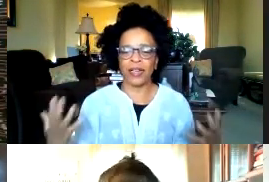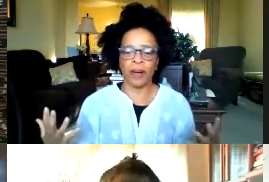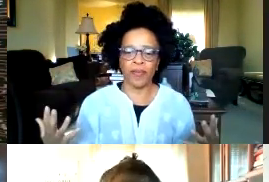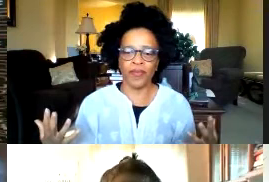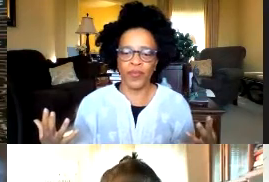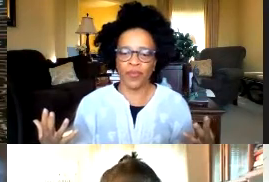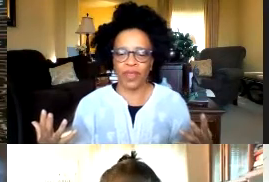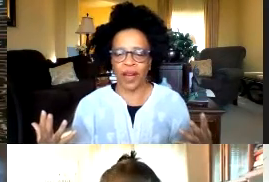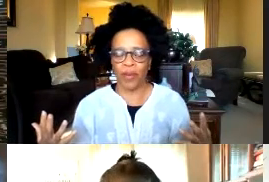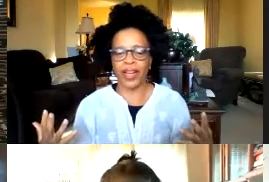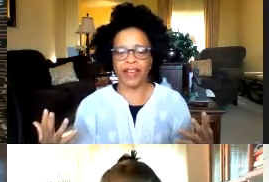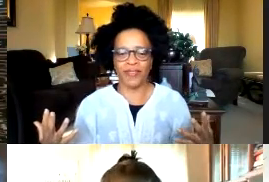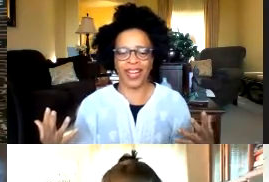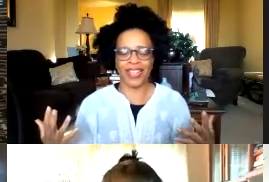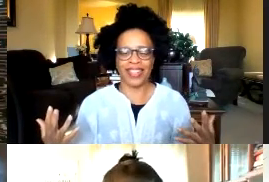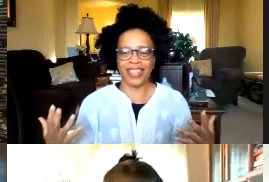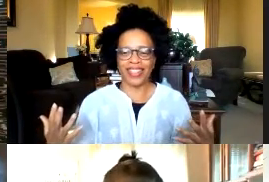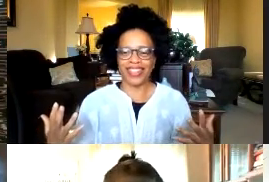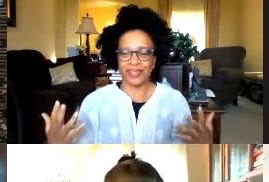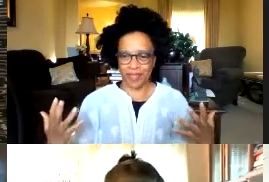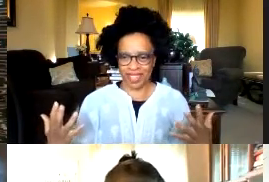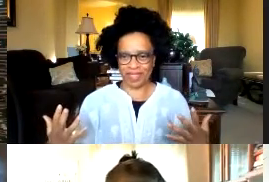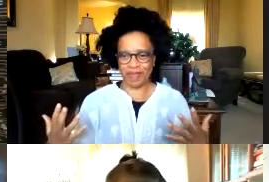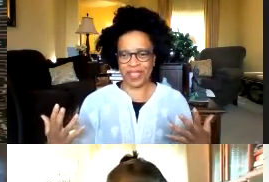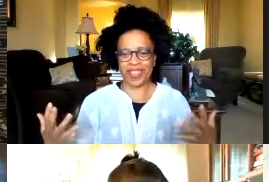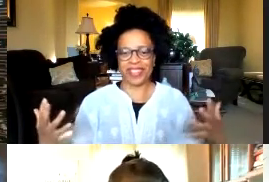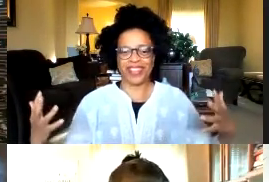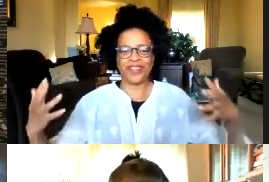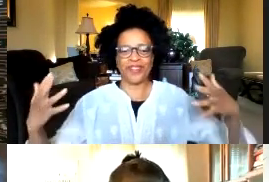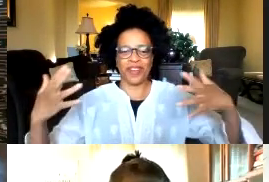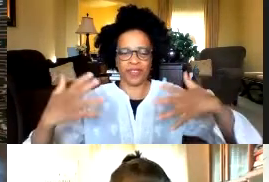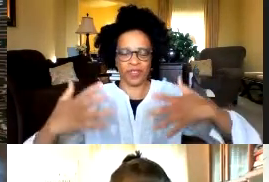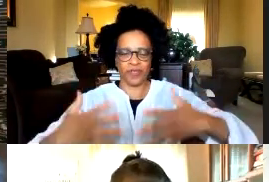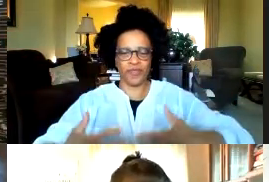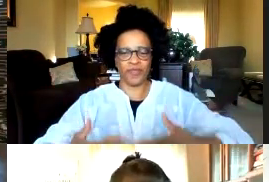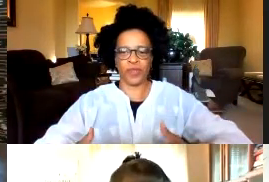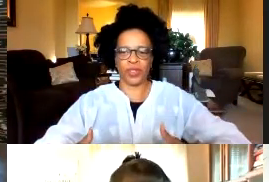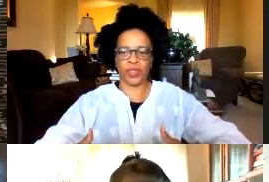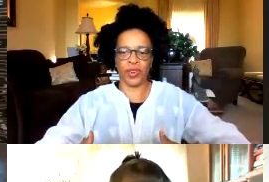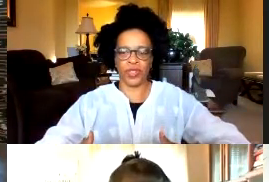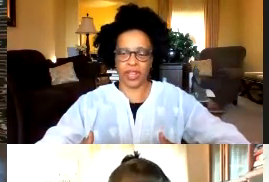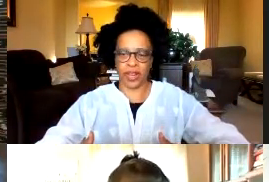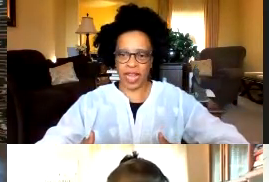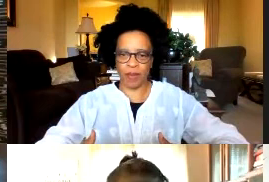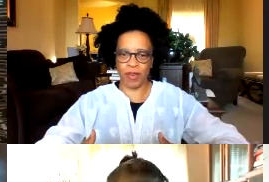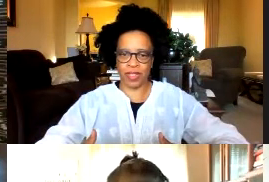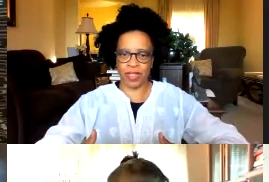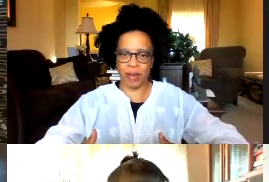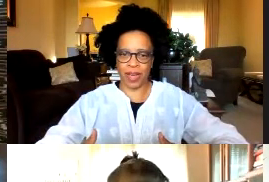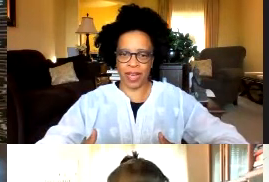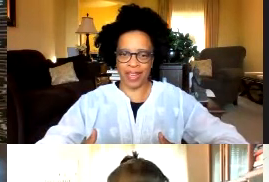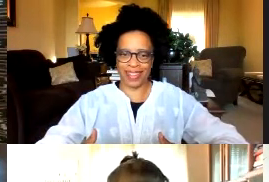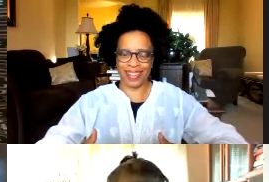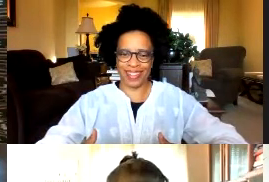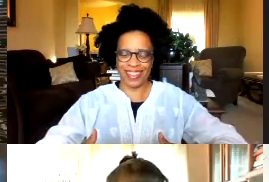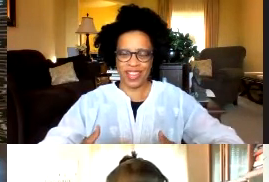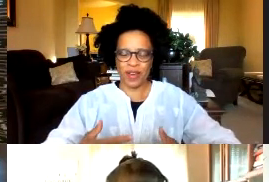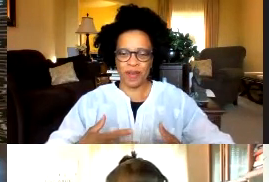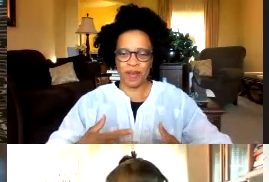then I want to invite participants who have closed their cameras to come